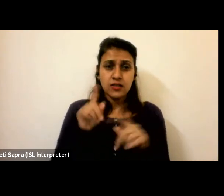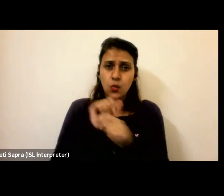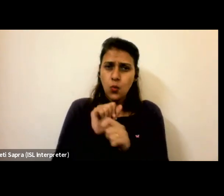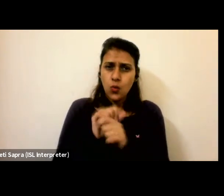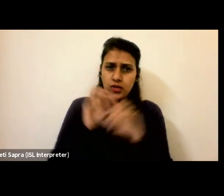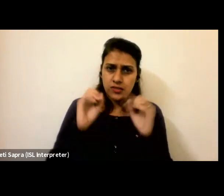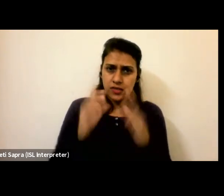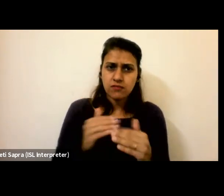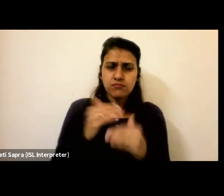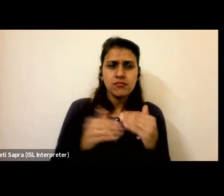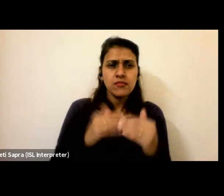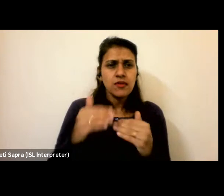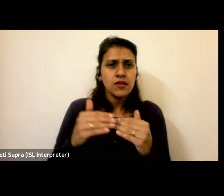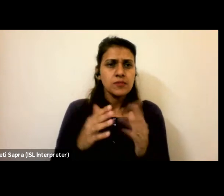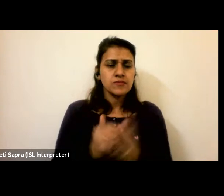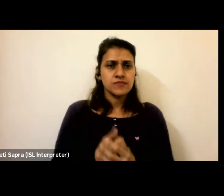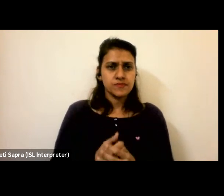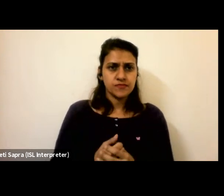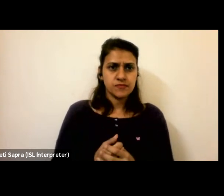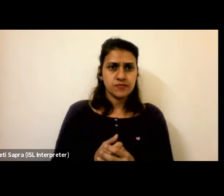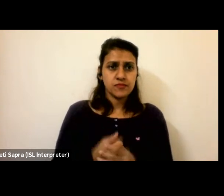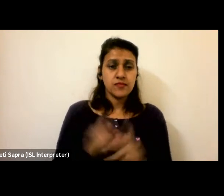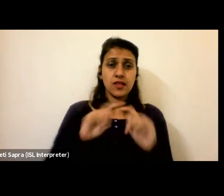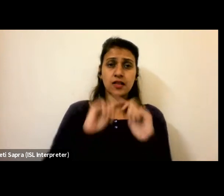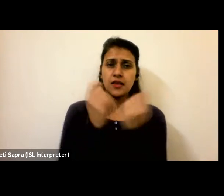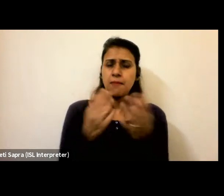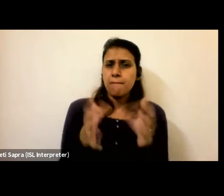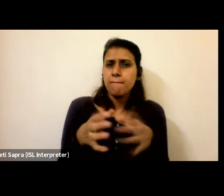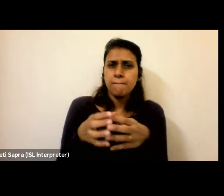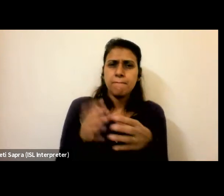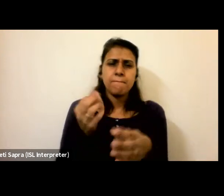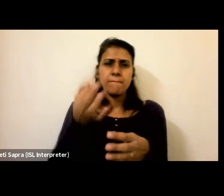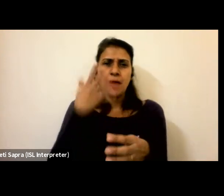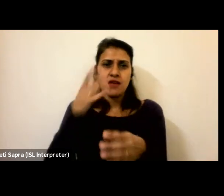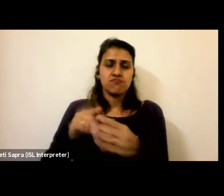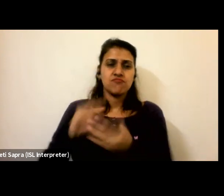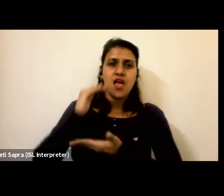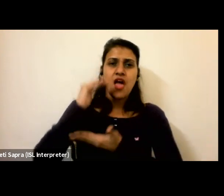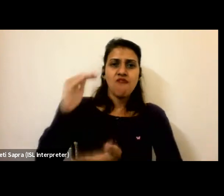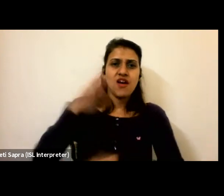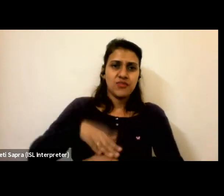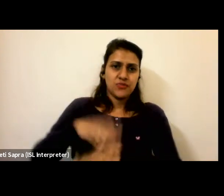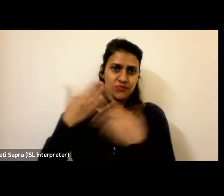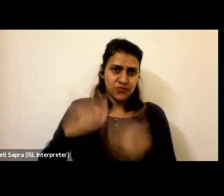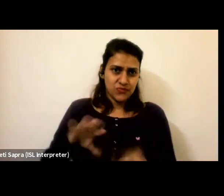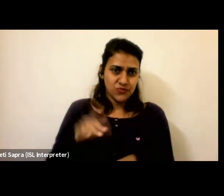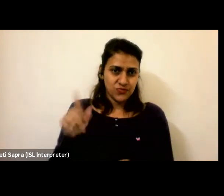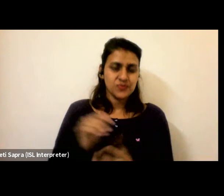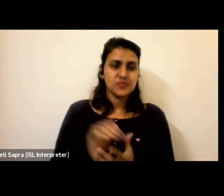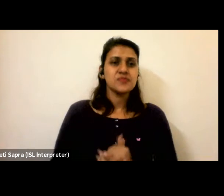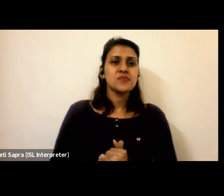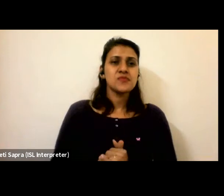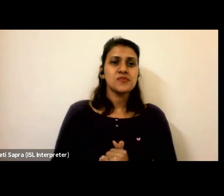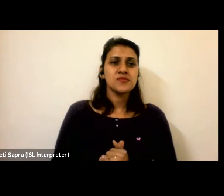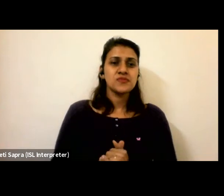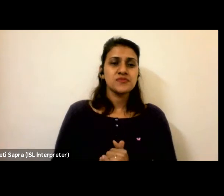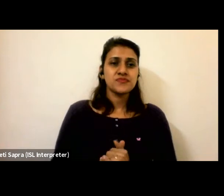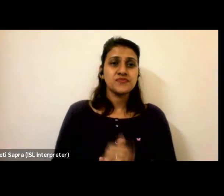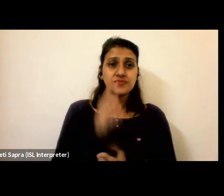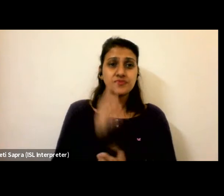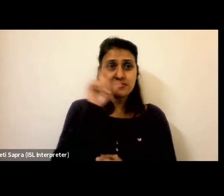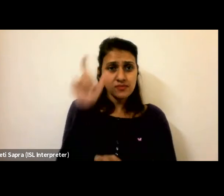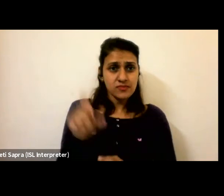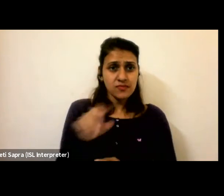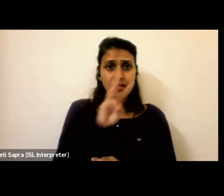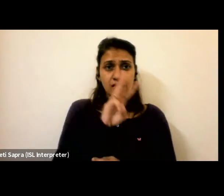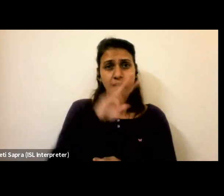won multiple Best Team Performer Recognition Awards. Ammu has won about